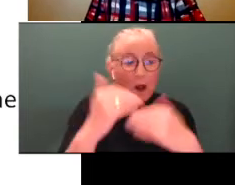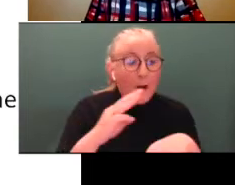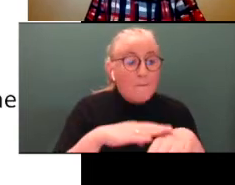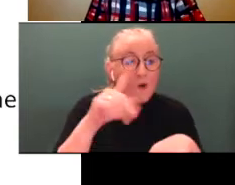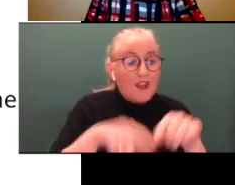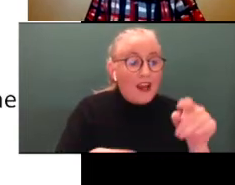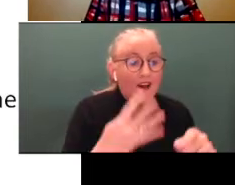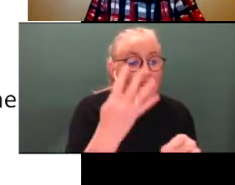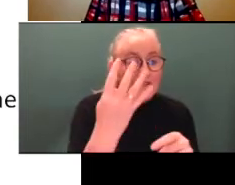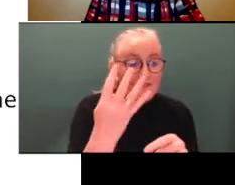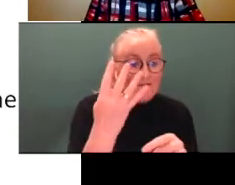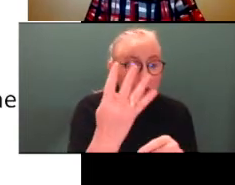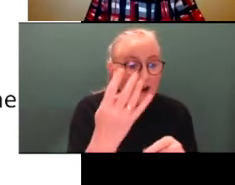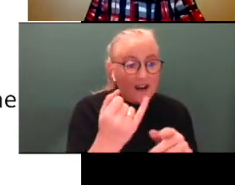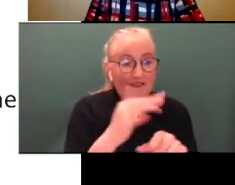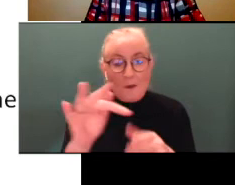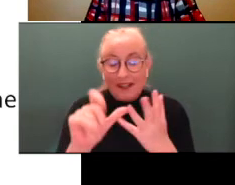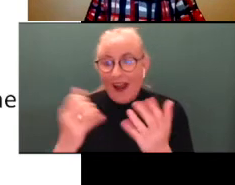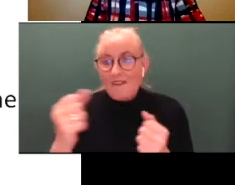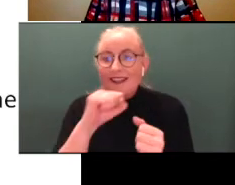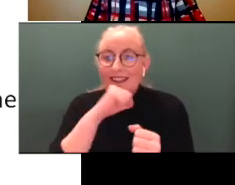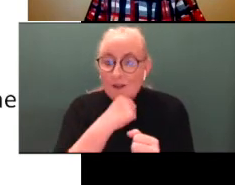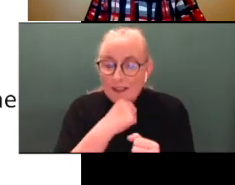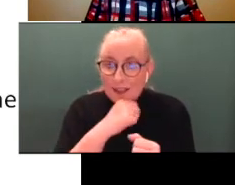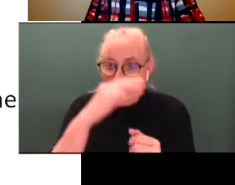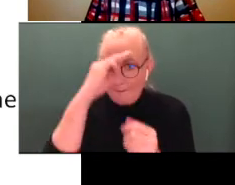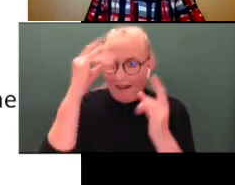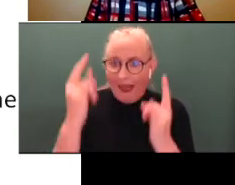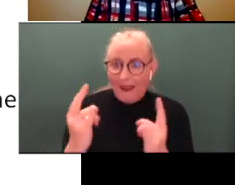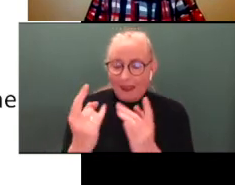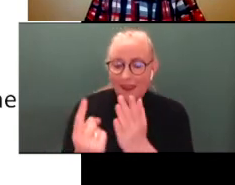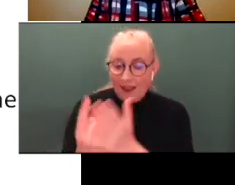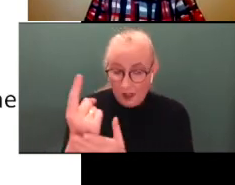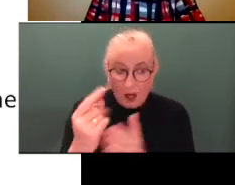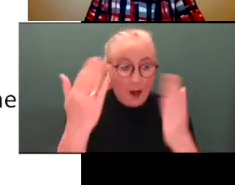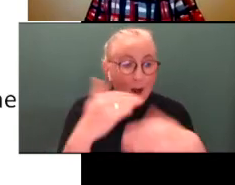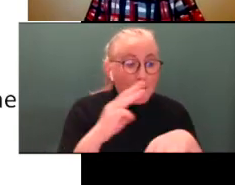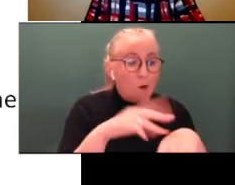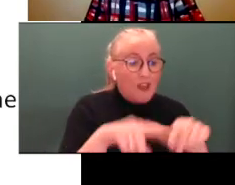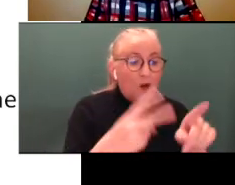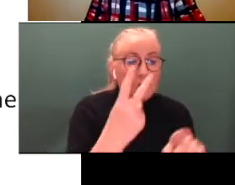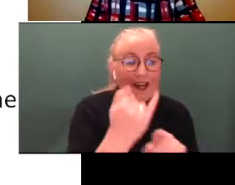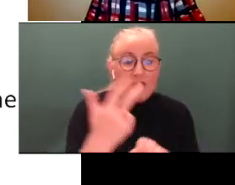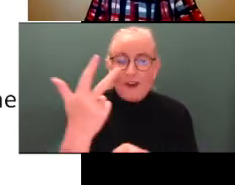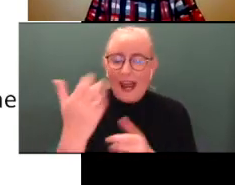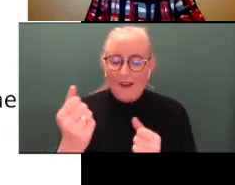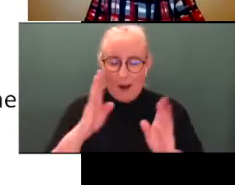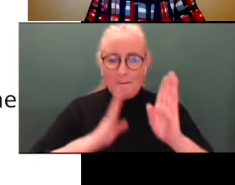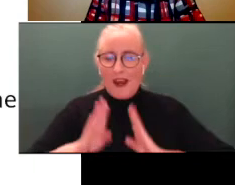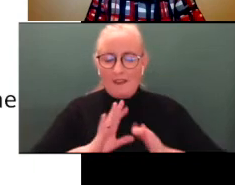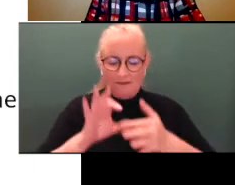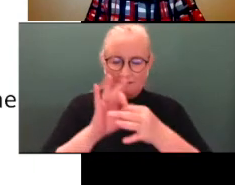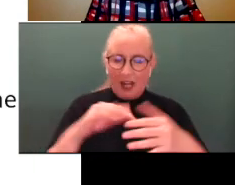4 in 10 had serious mental ill health. More than 2 in 3 had behaviors of concern, and more